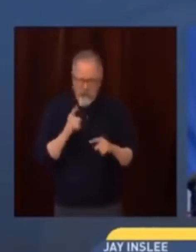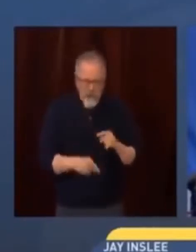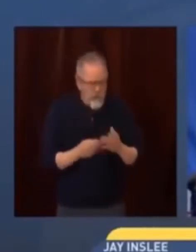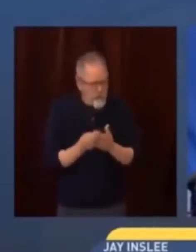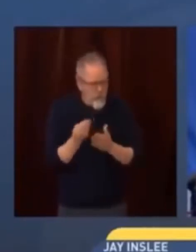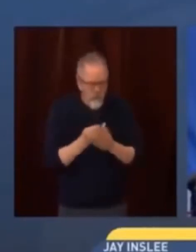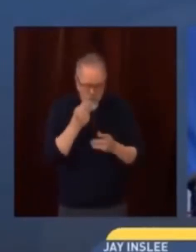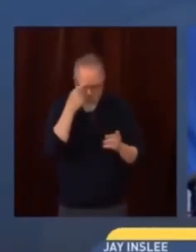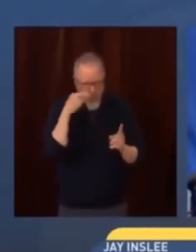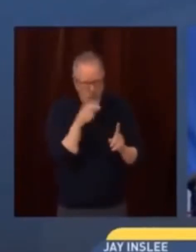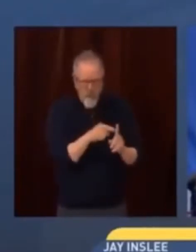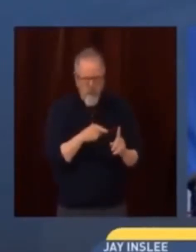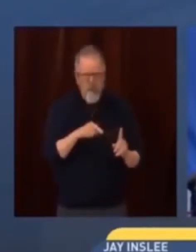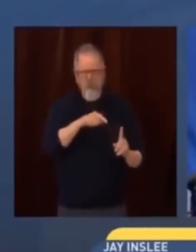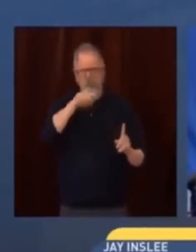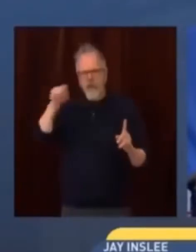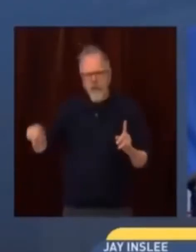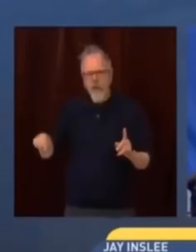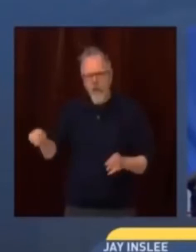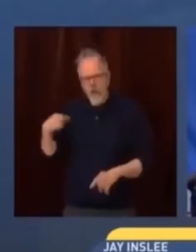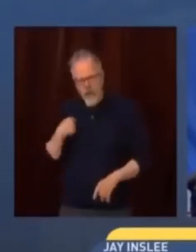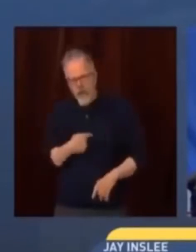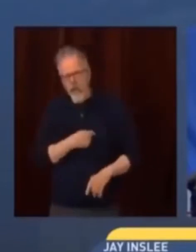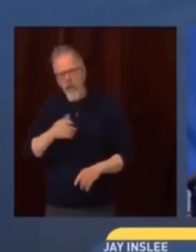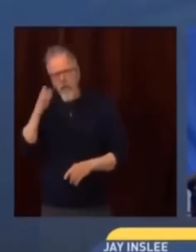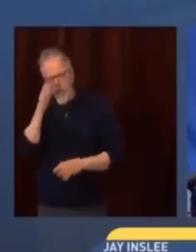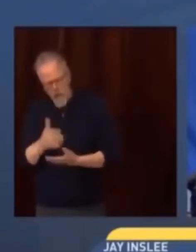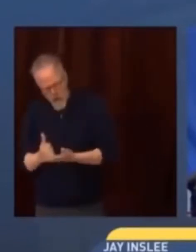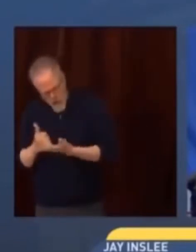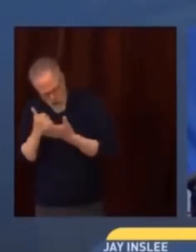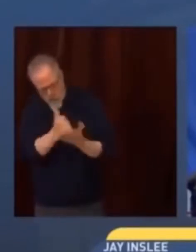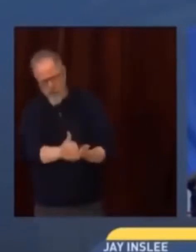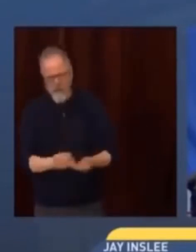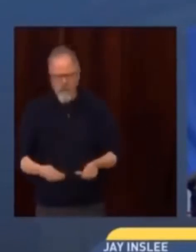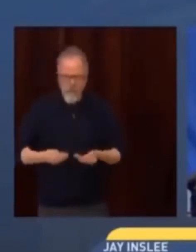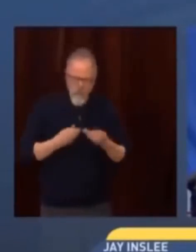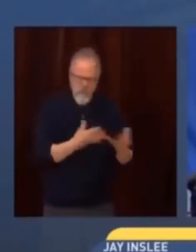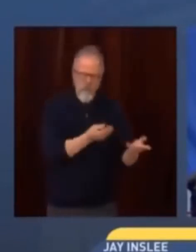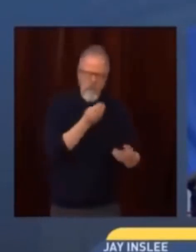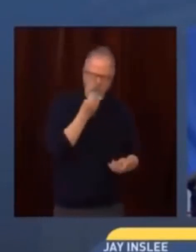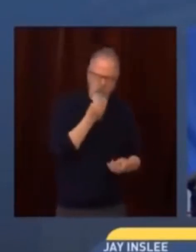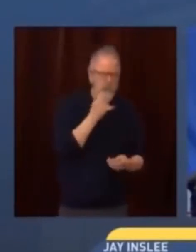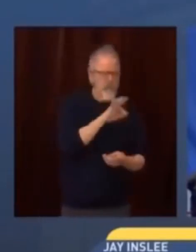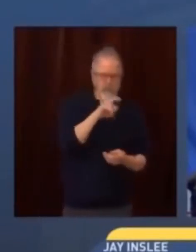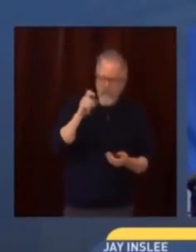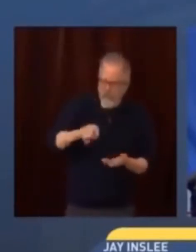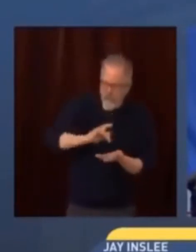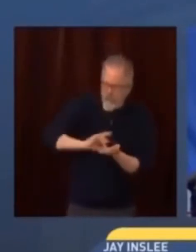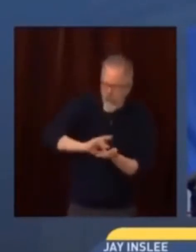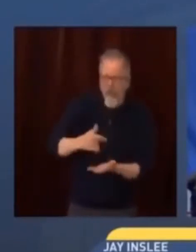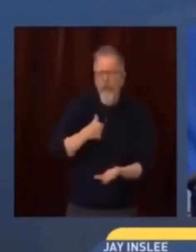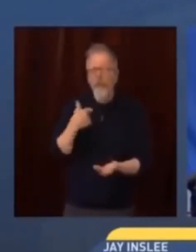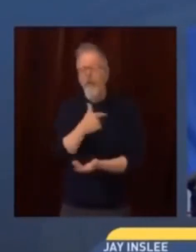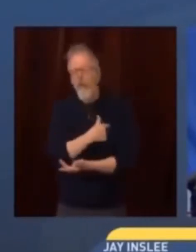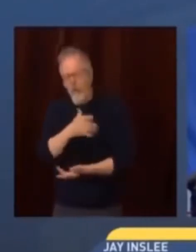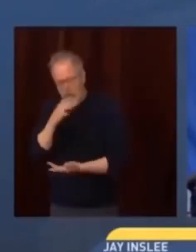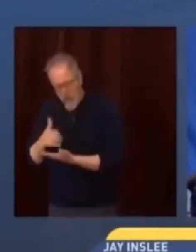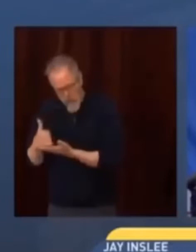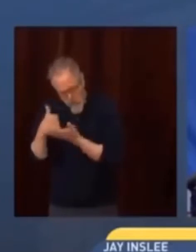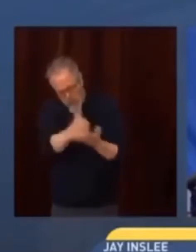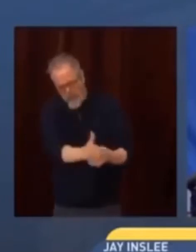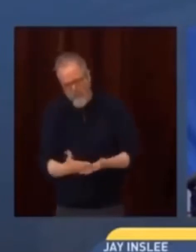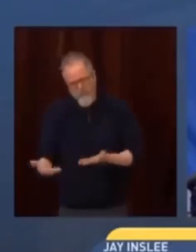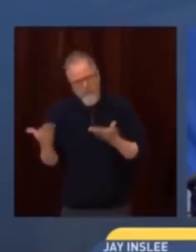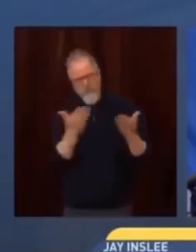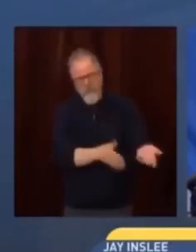you we will help get them groceries in some fashion if they need pharmaceuticals to be picked up we can help make sure that they